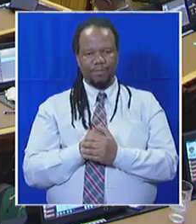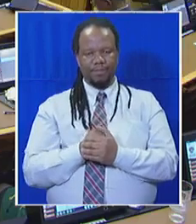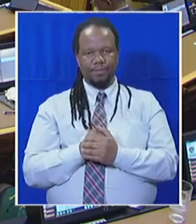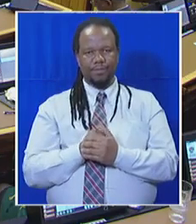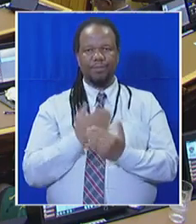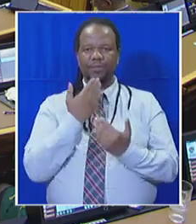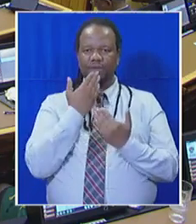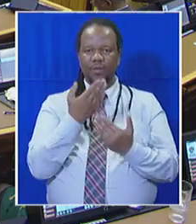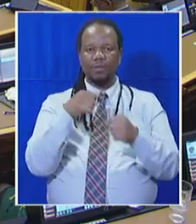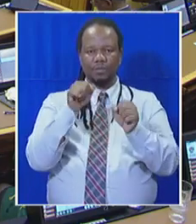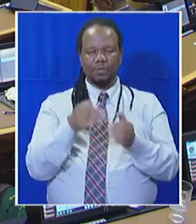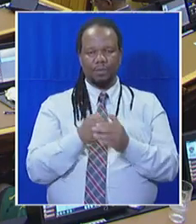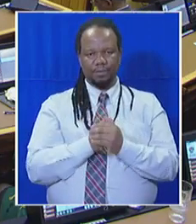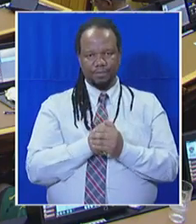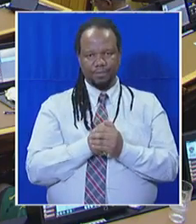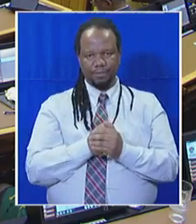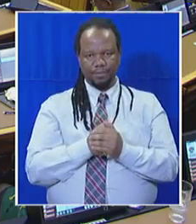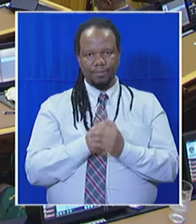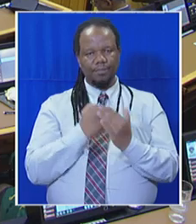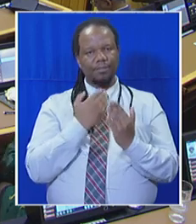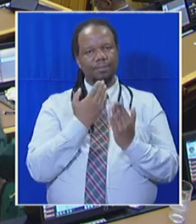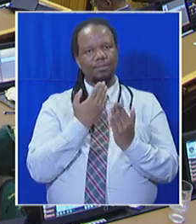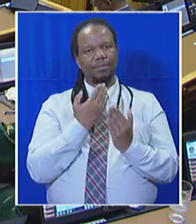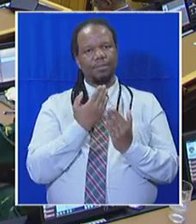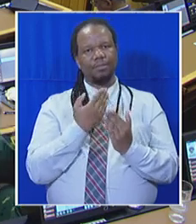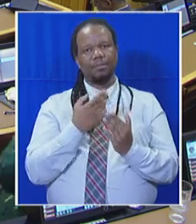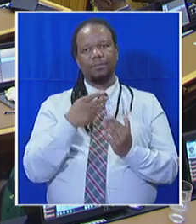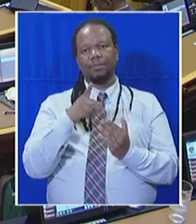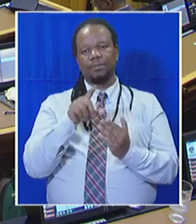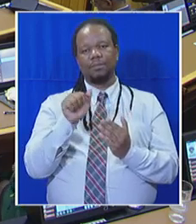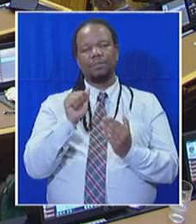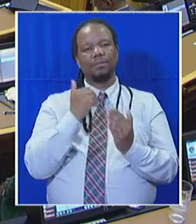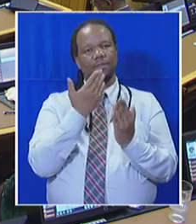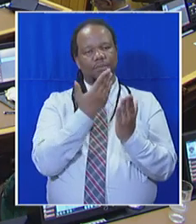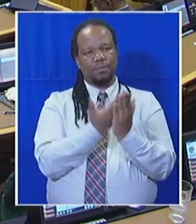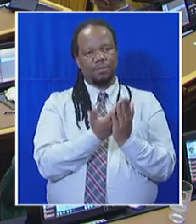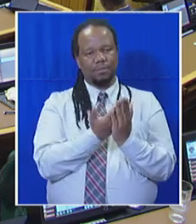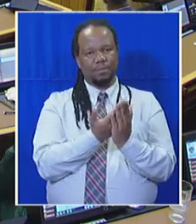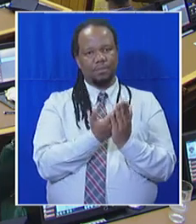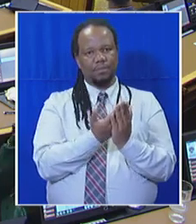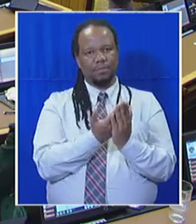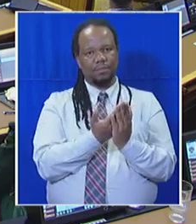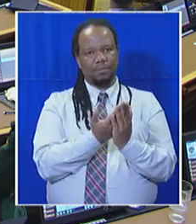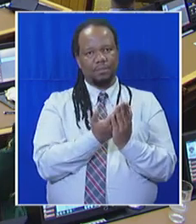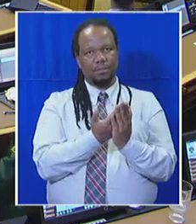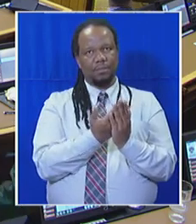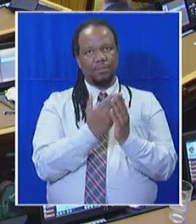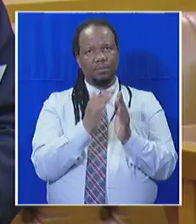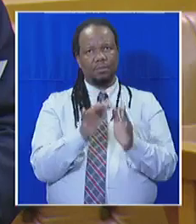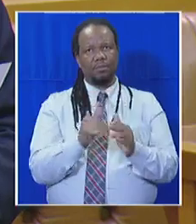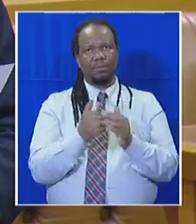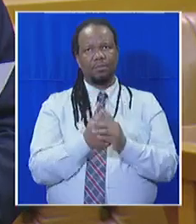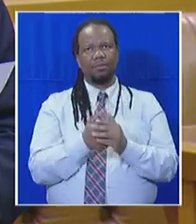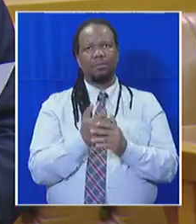Thank you, House Chair. I hereby move on behalf of the Democratic Alliance that... I beg your pardon.